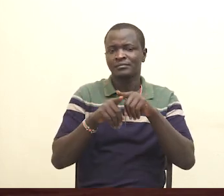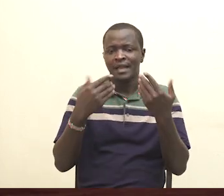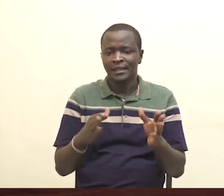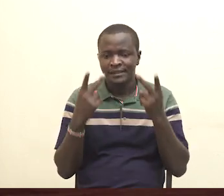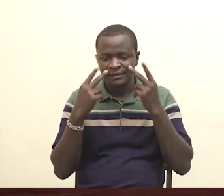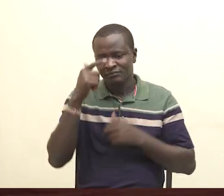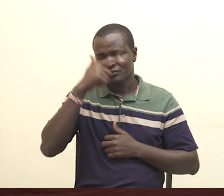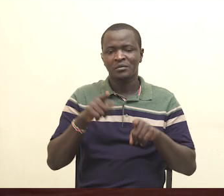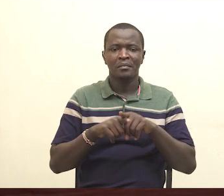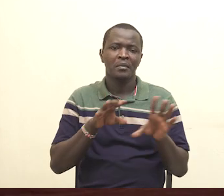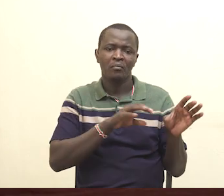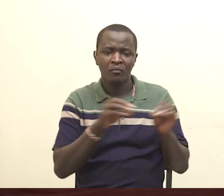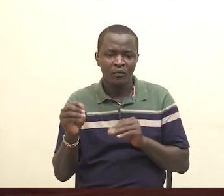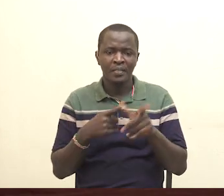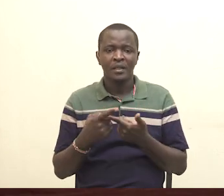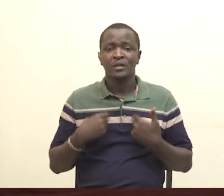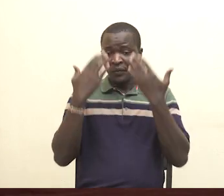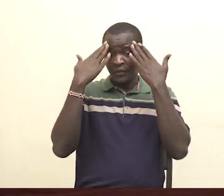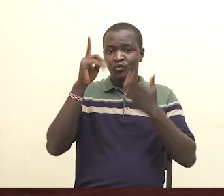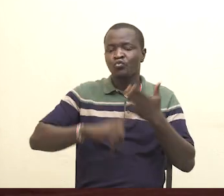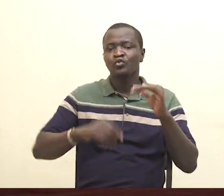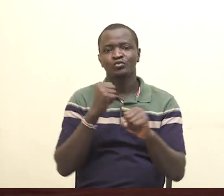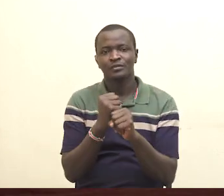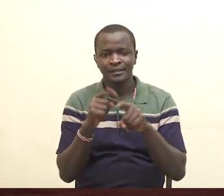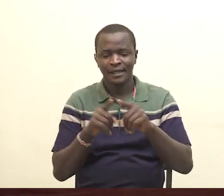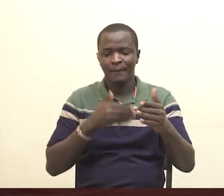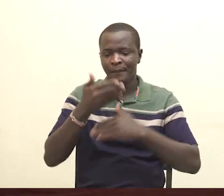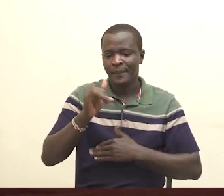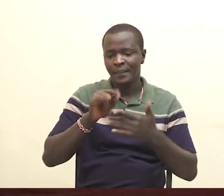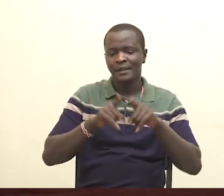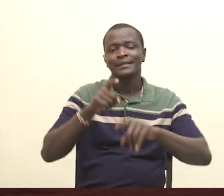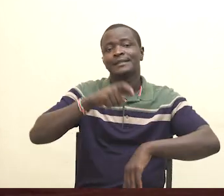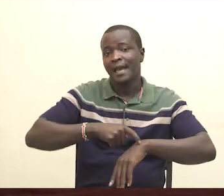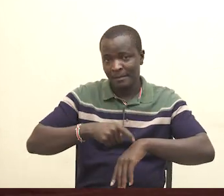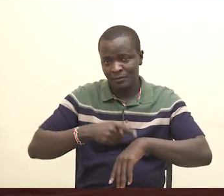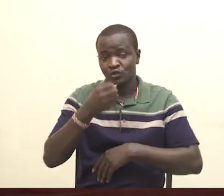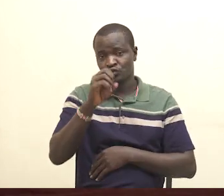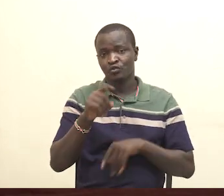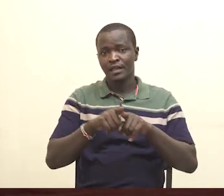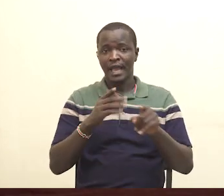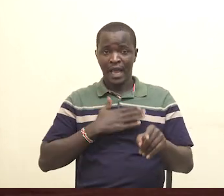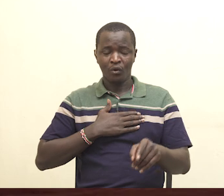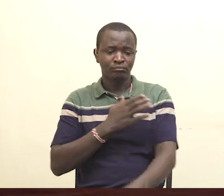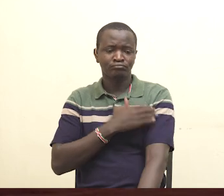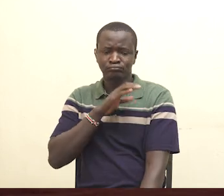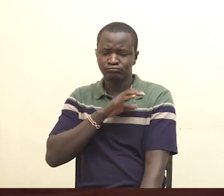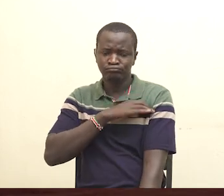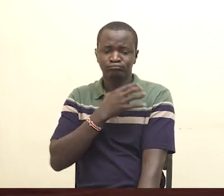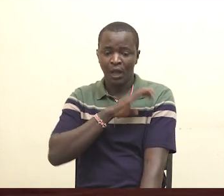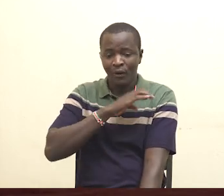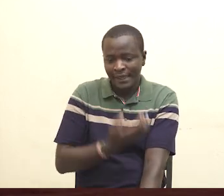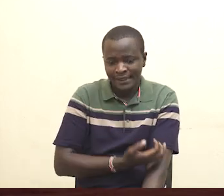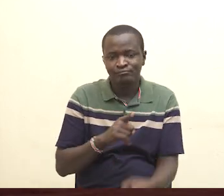his sight at adulthood and did not know what to do at that particular moment. So our efforts to link him with